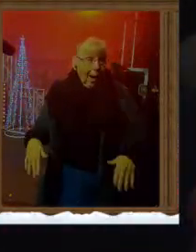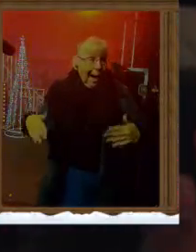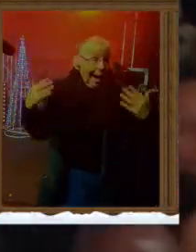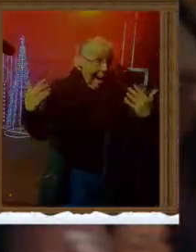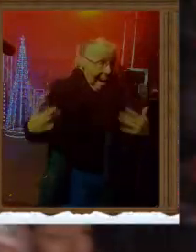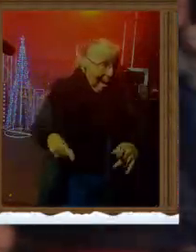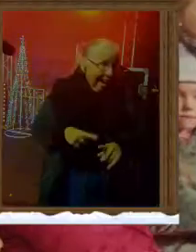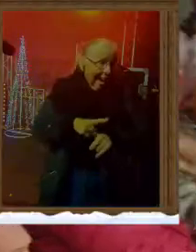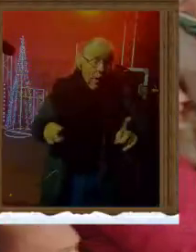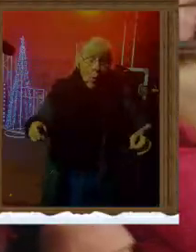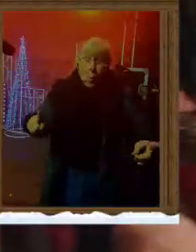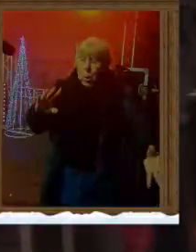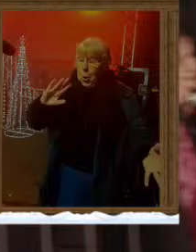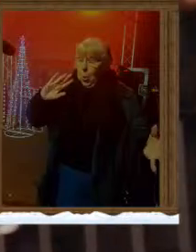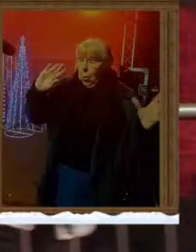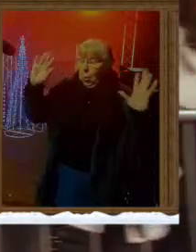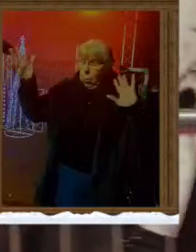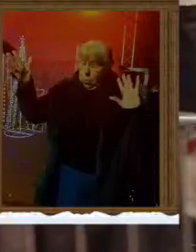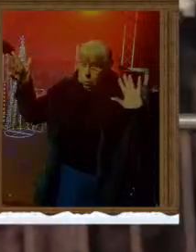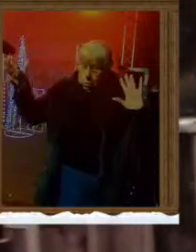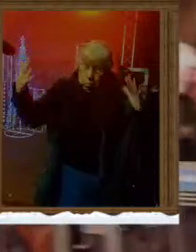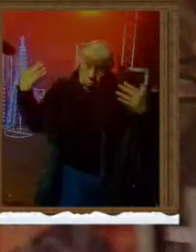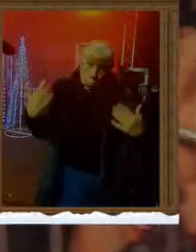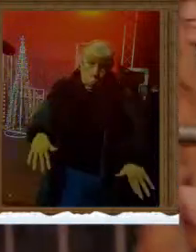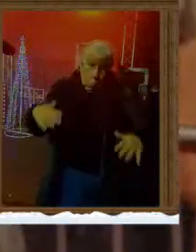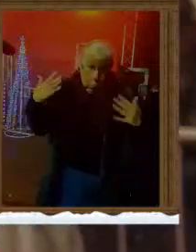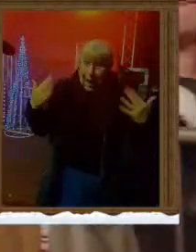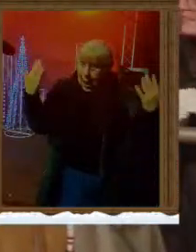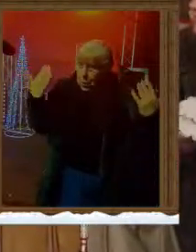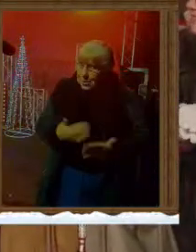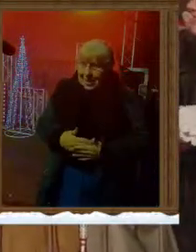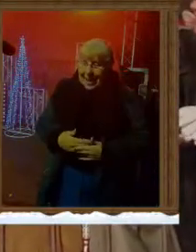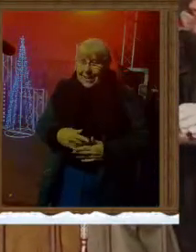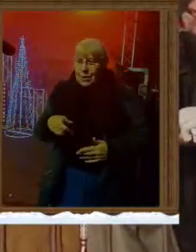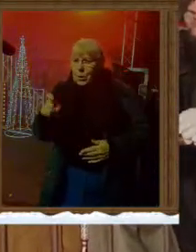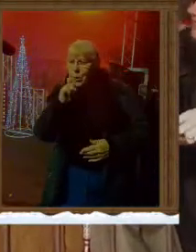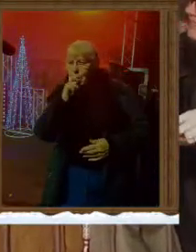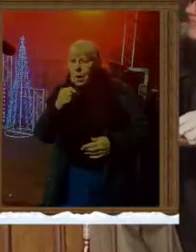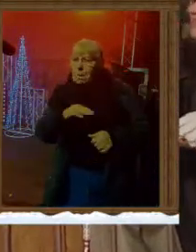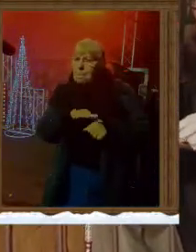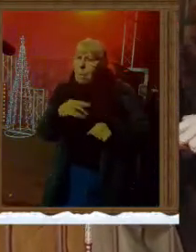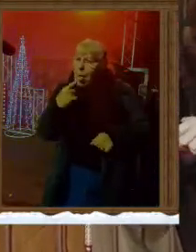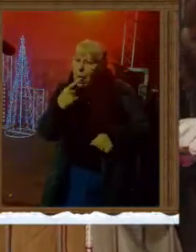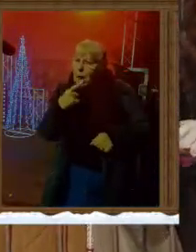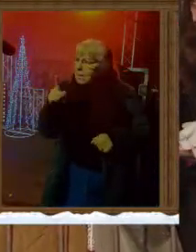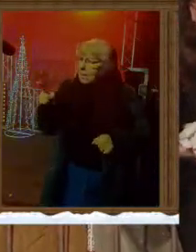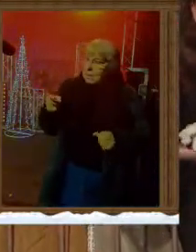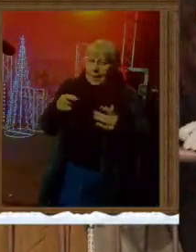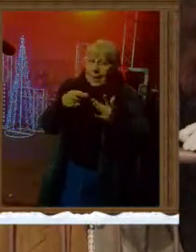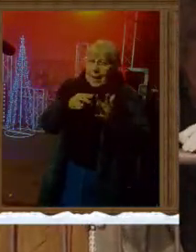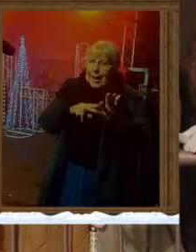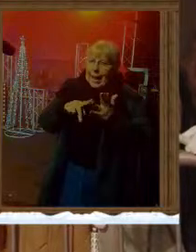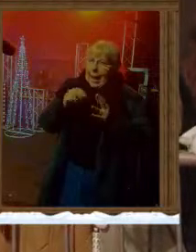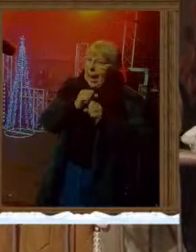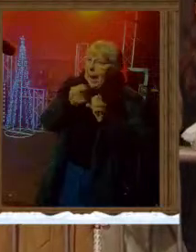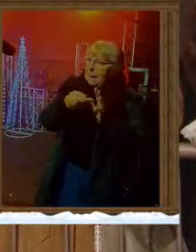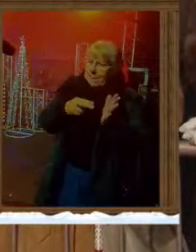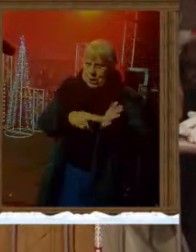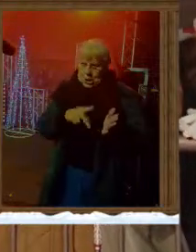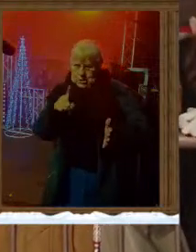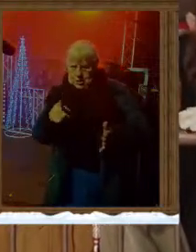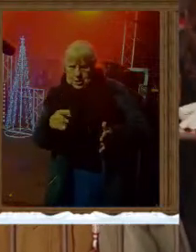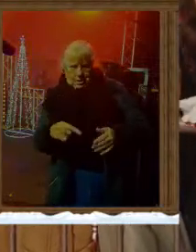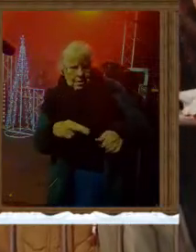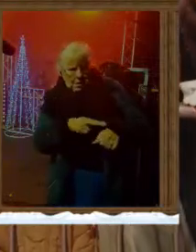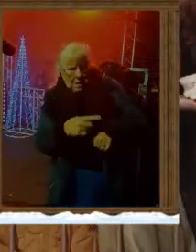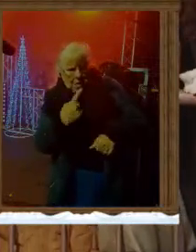They knocked it out of the park in Ballyclare down here. Who's this with the blue tongue? Imogen. Stick your tongue out at us. Where have you got a blue